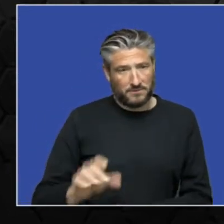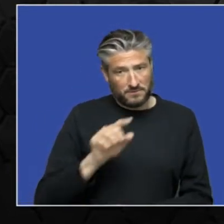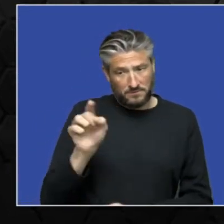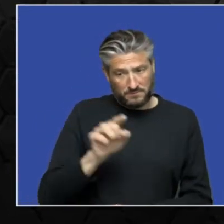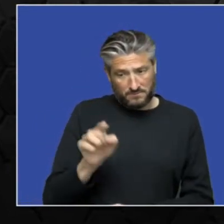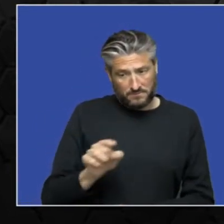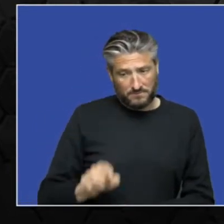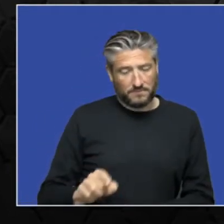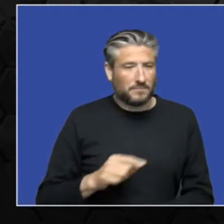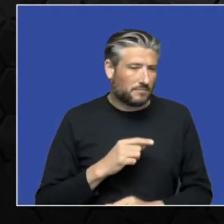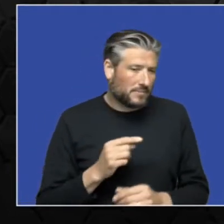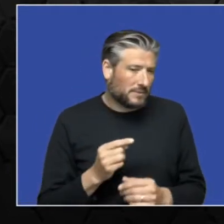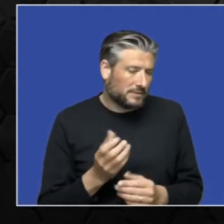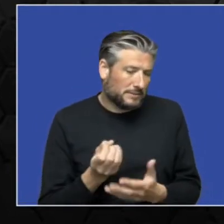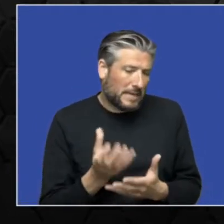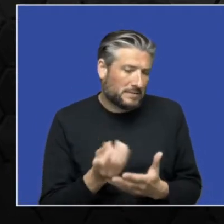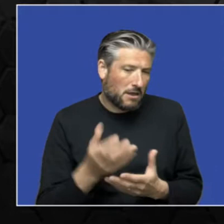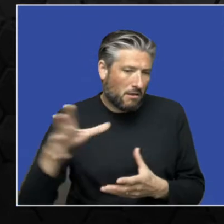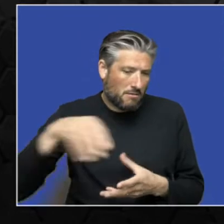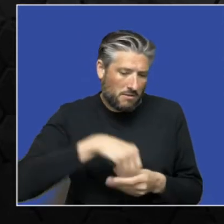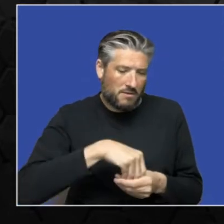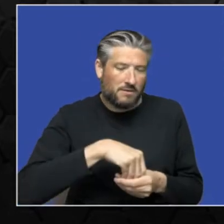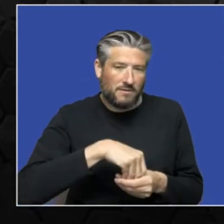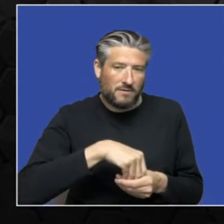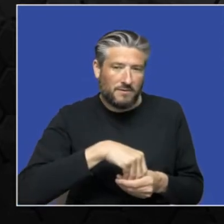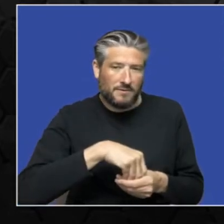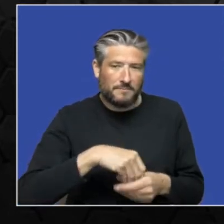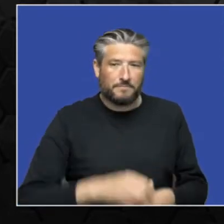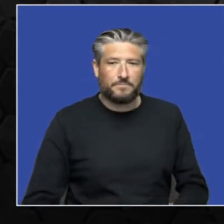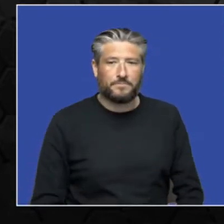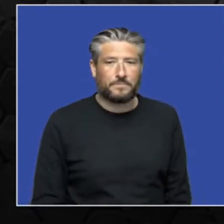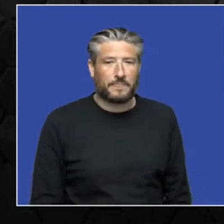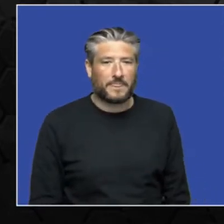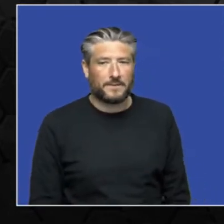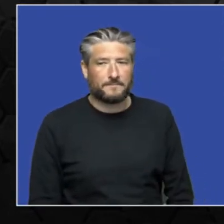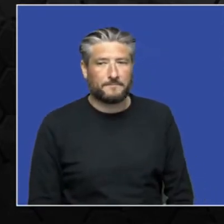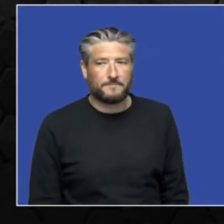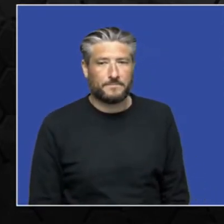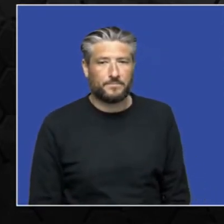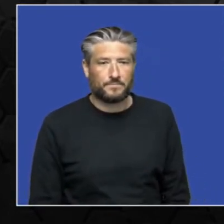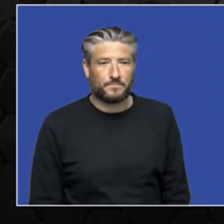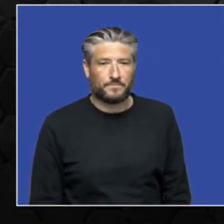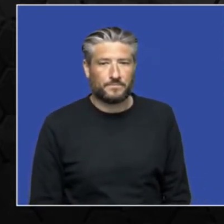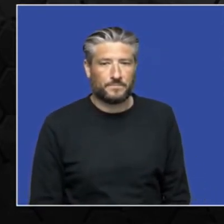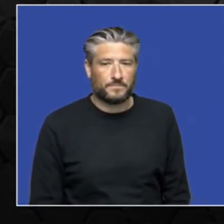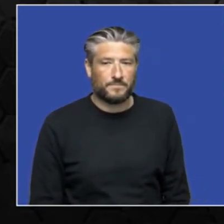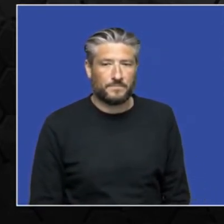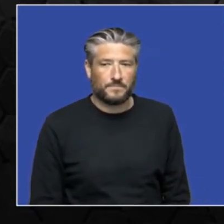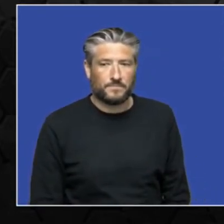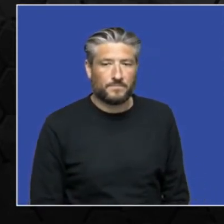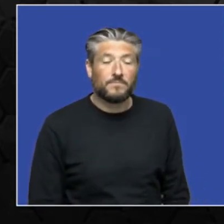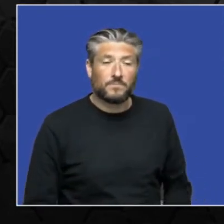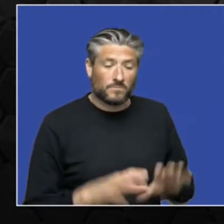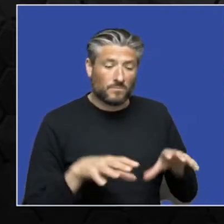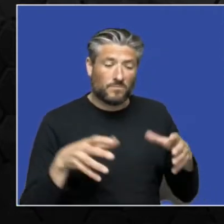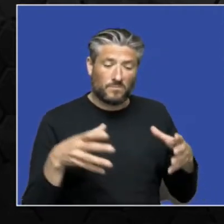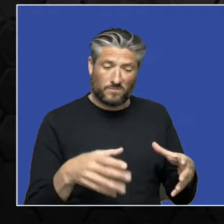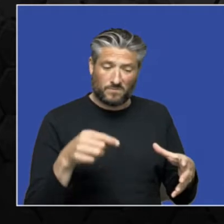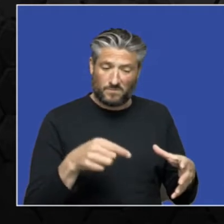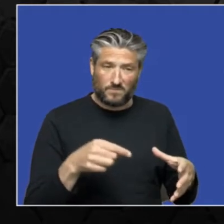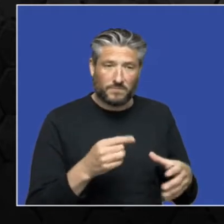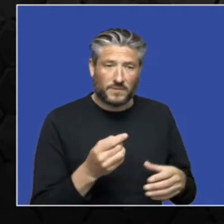Now we already have some data, so let's see how we can use it. And for that, I'm going to demo you Lope